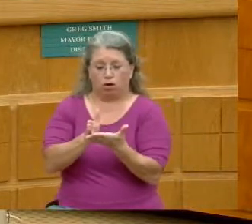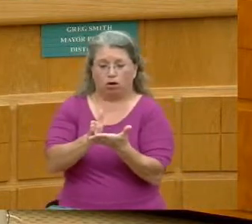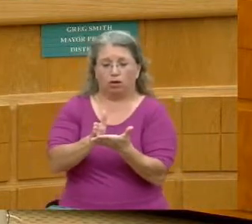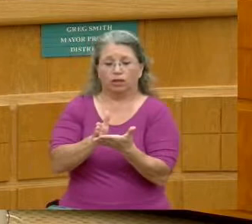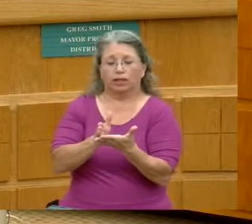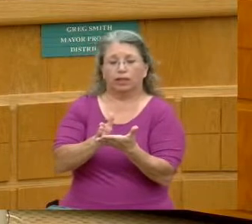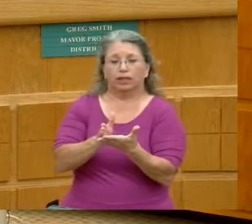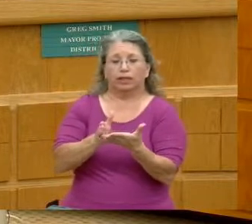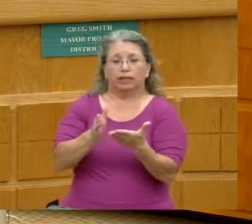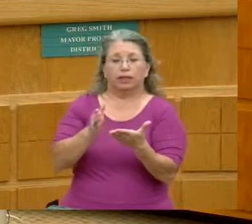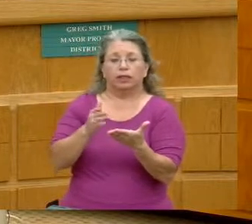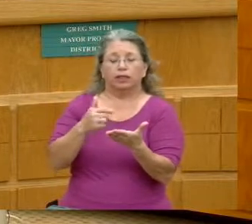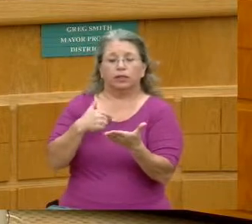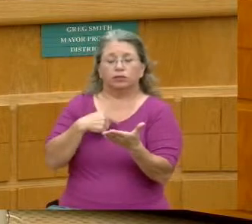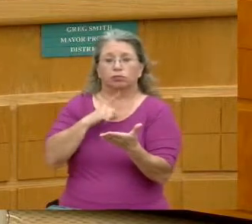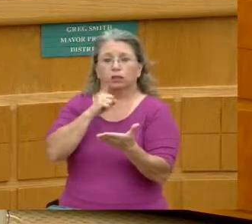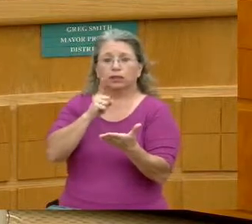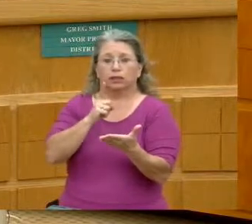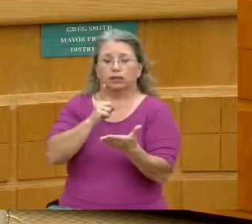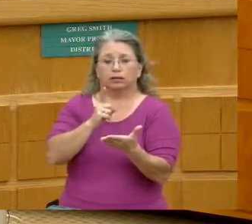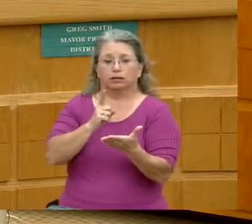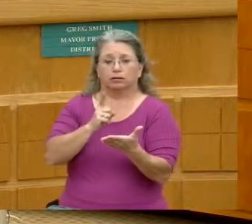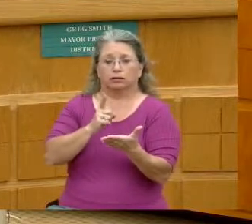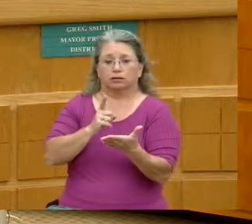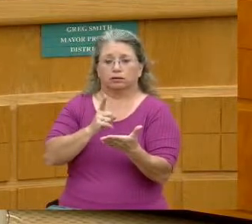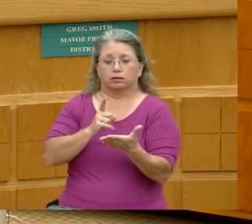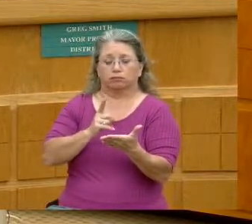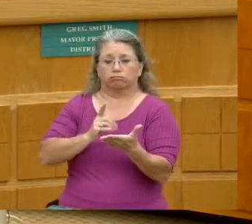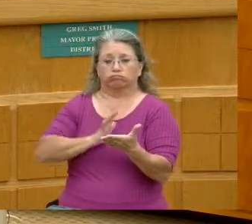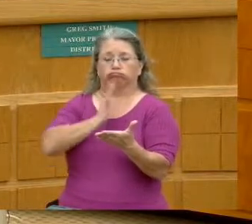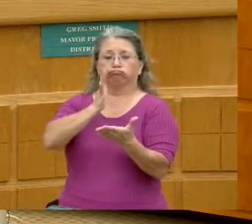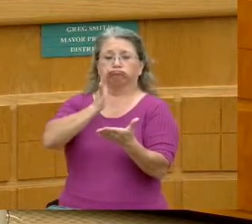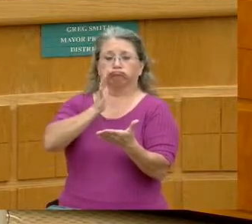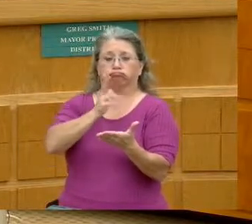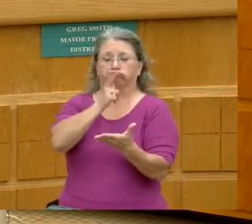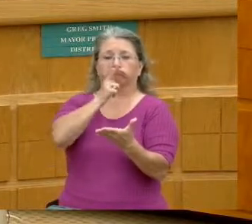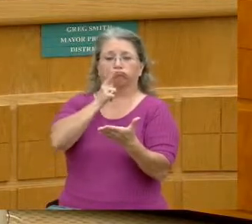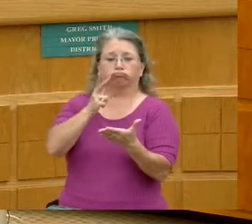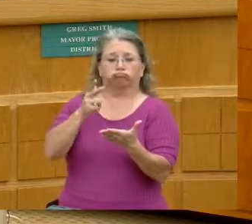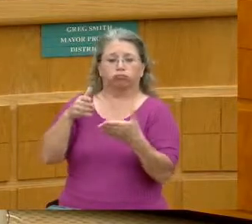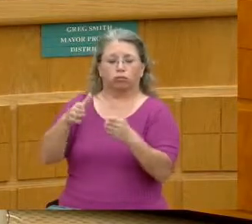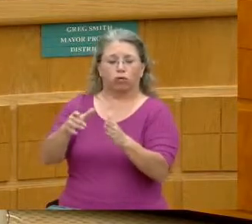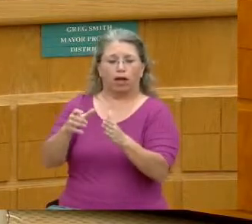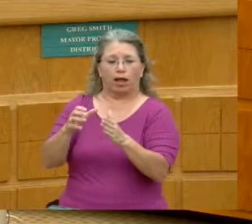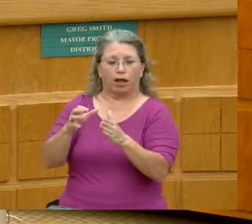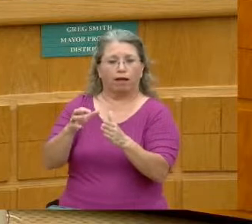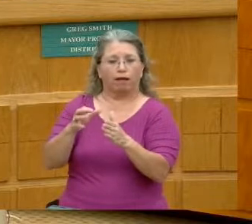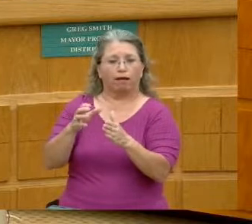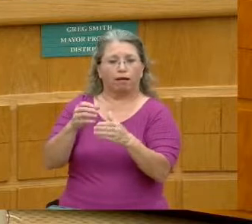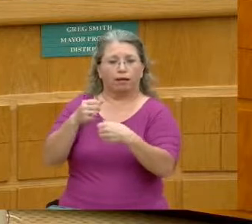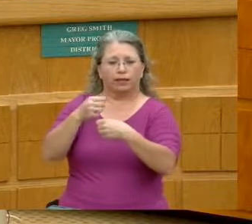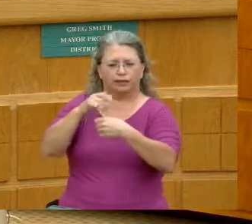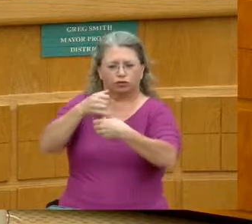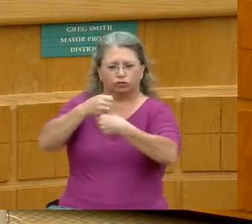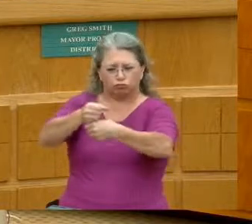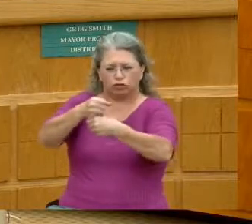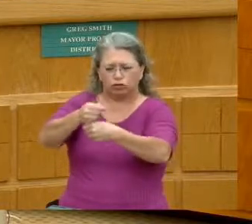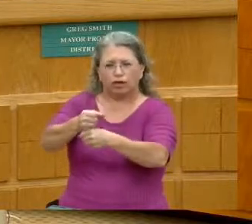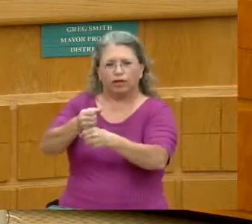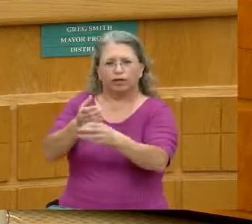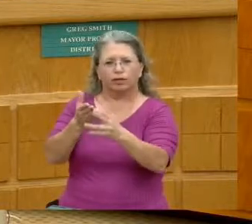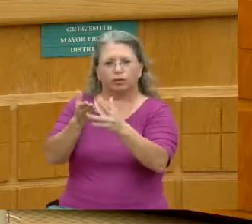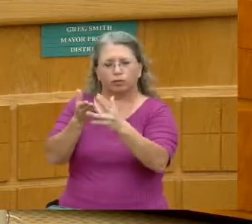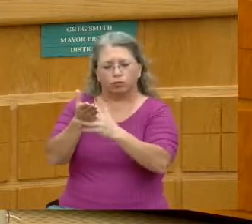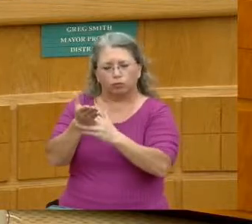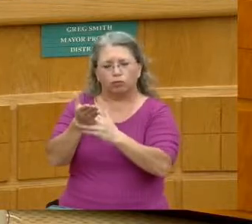and ribbons that aren't necessarily drawn straight through the data points. They're generated by a mechanistic model that's based